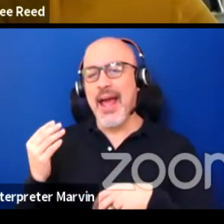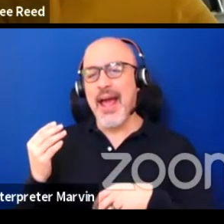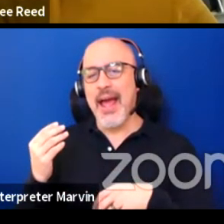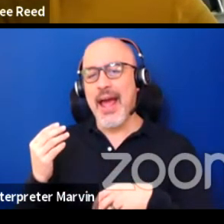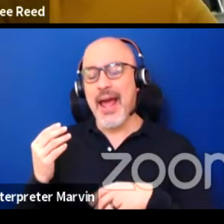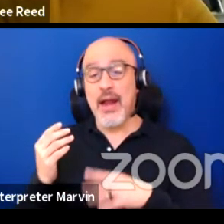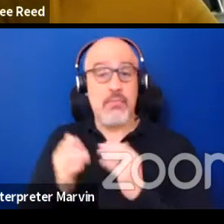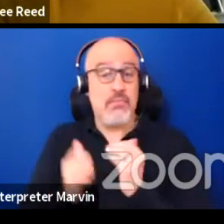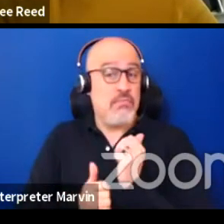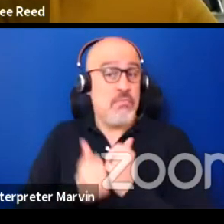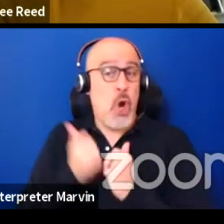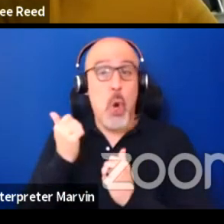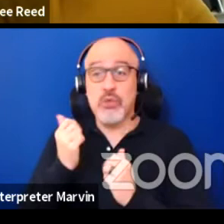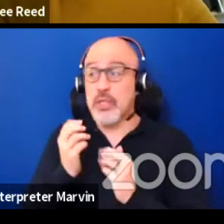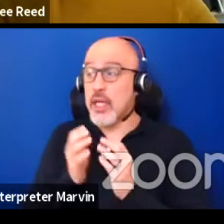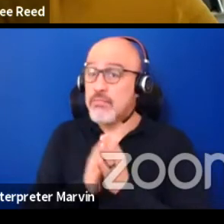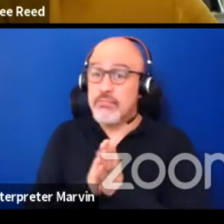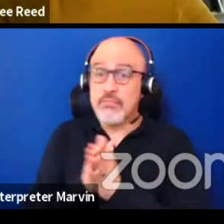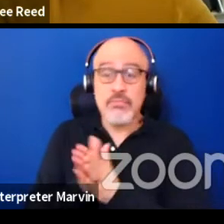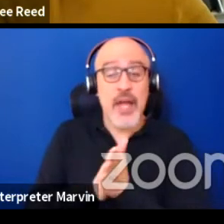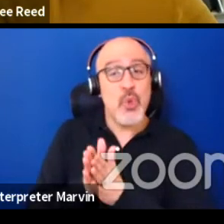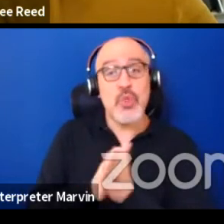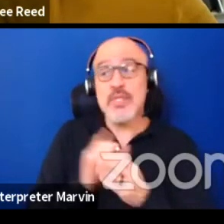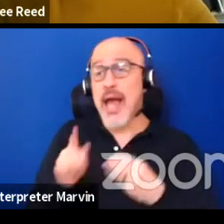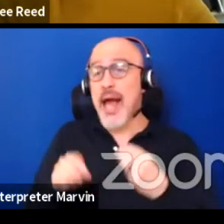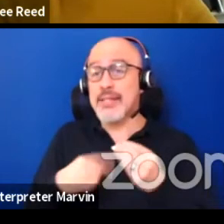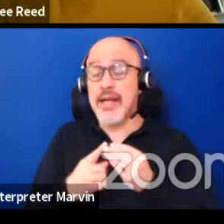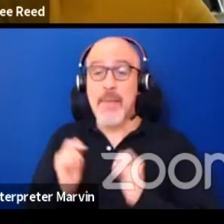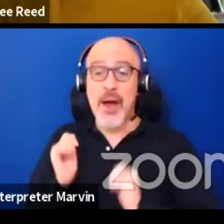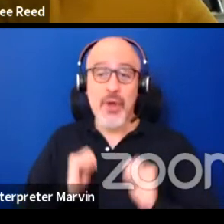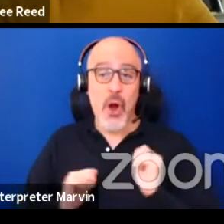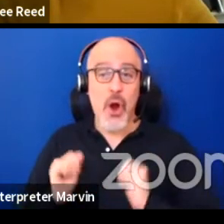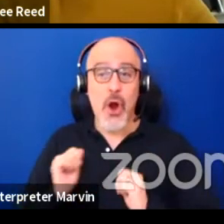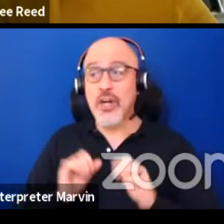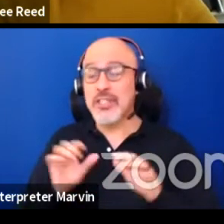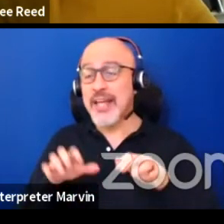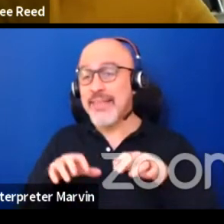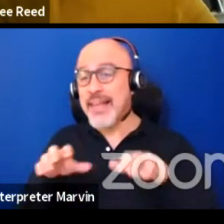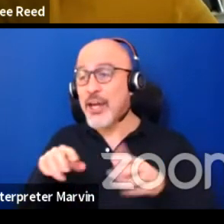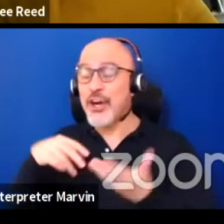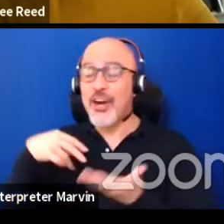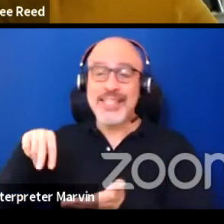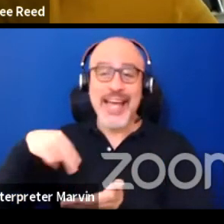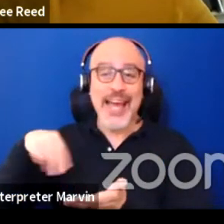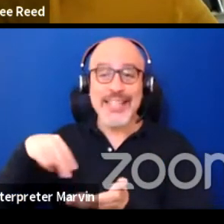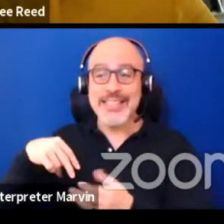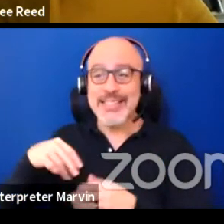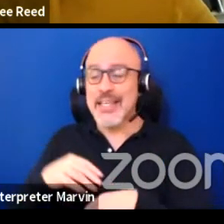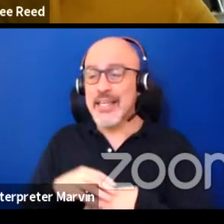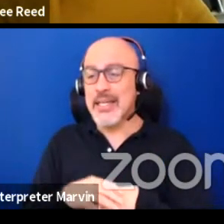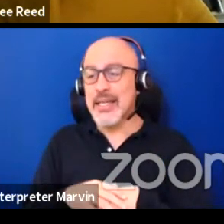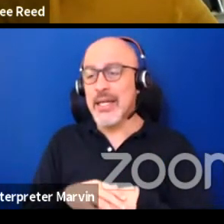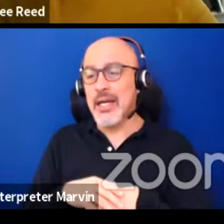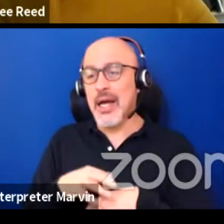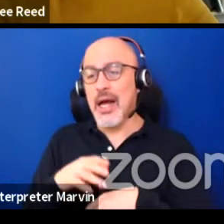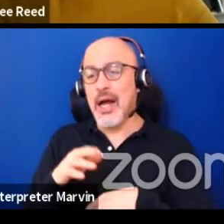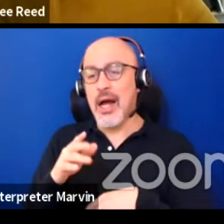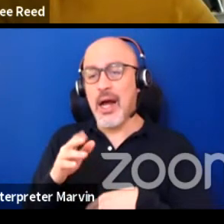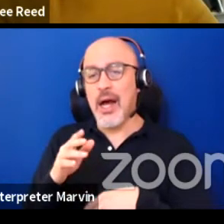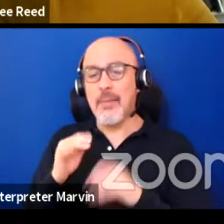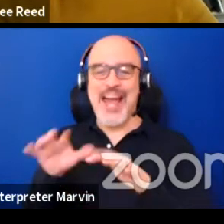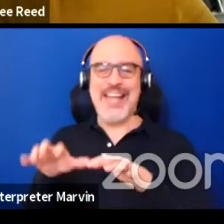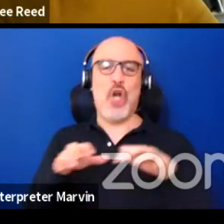mostly just enthusiastic about the arts and theater and dance as an